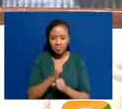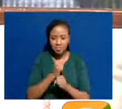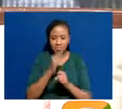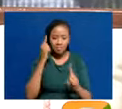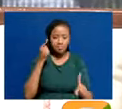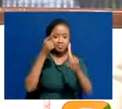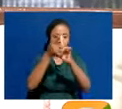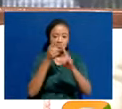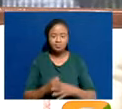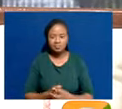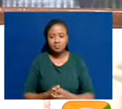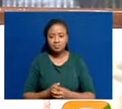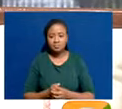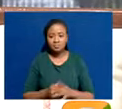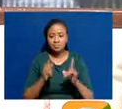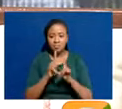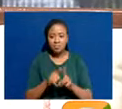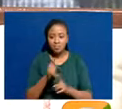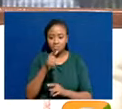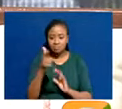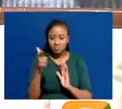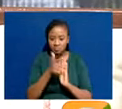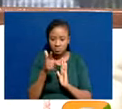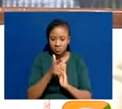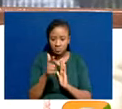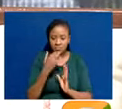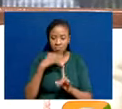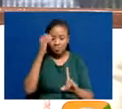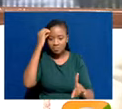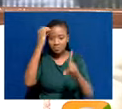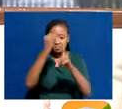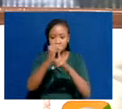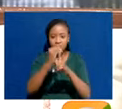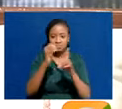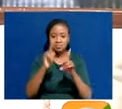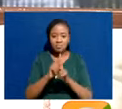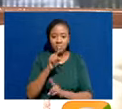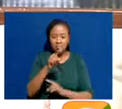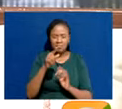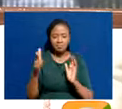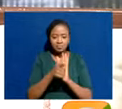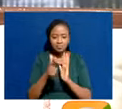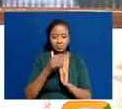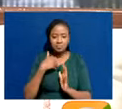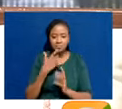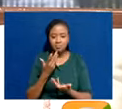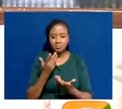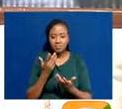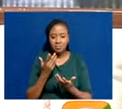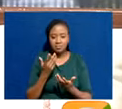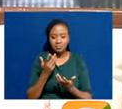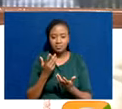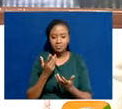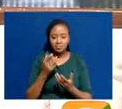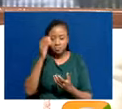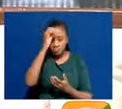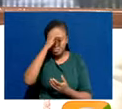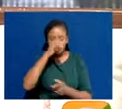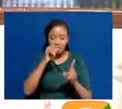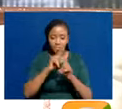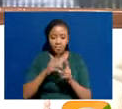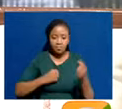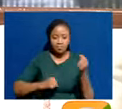objectively. Let the media play an objective. The media holds no franchise on opinion. The media serves people best by